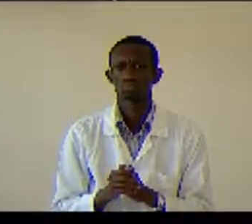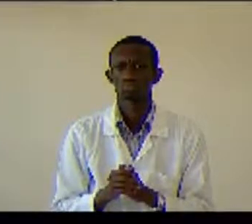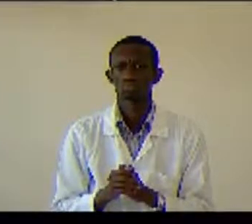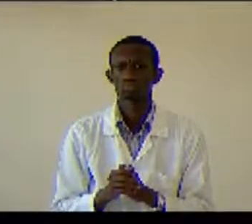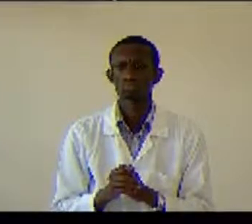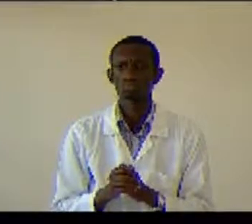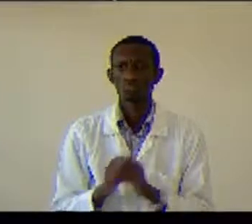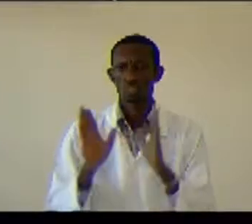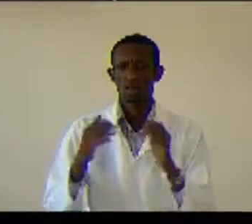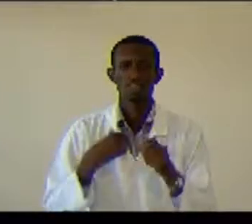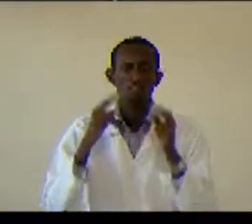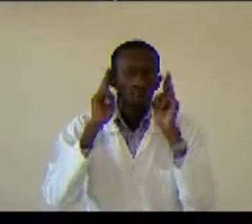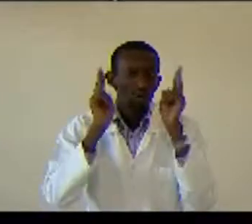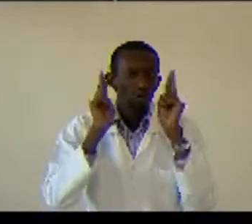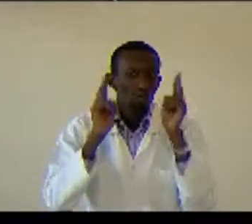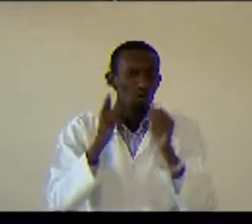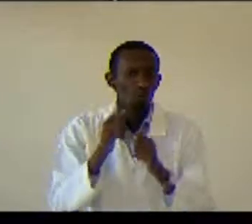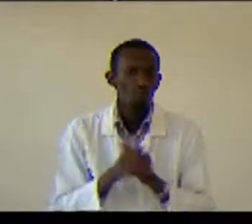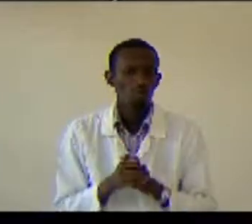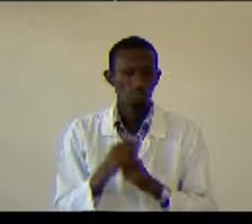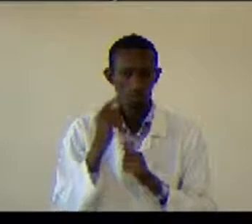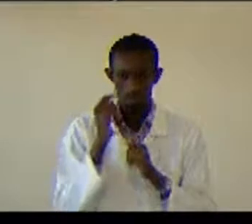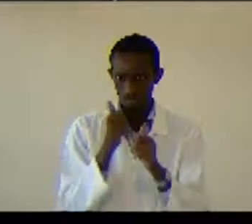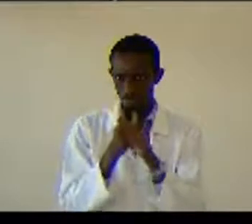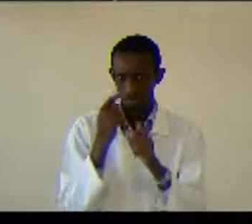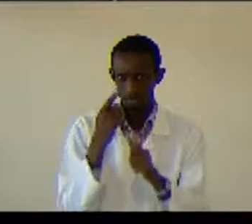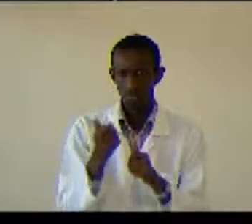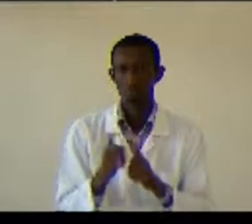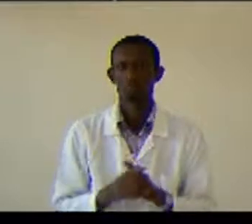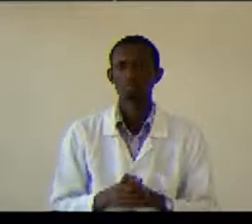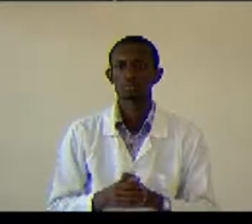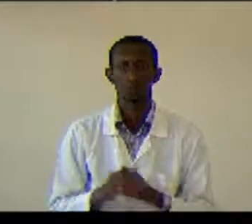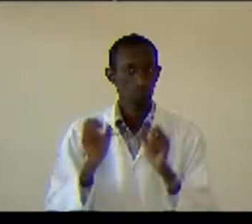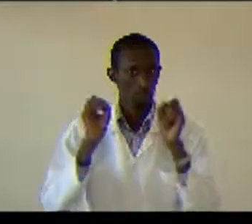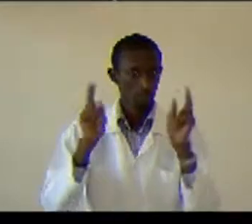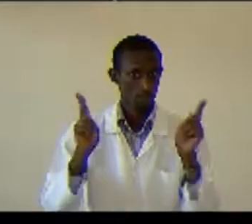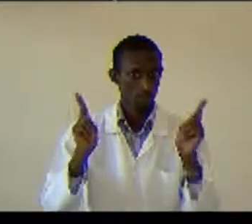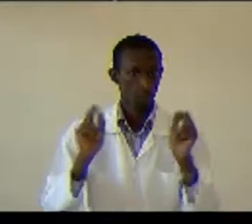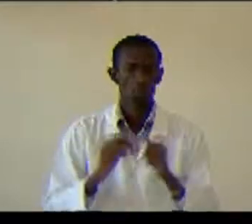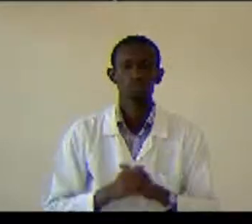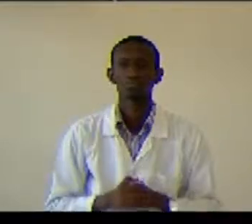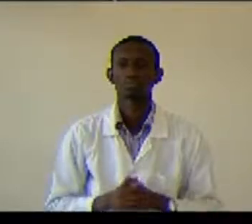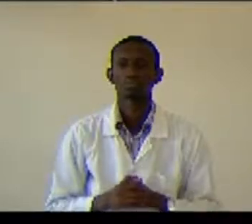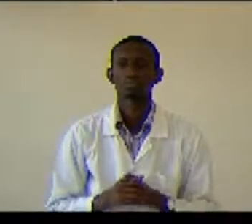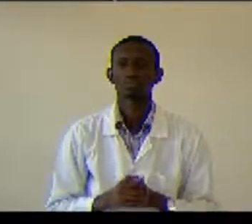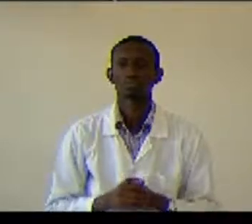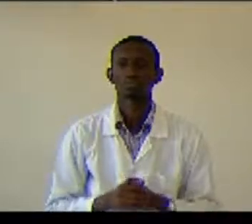So I hope you have followed through on that one there. Okay?